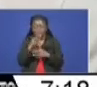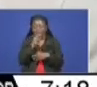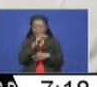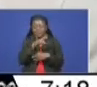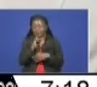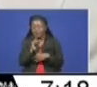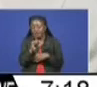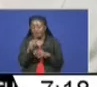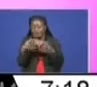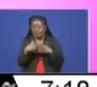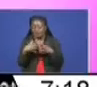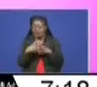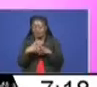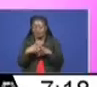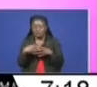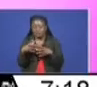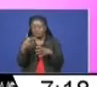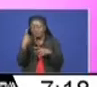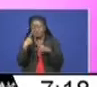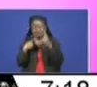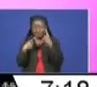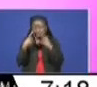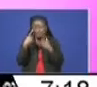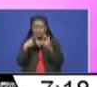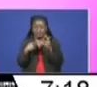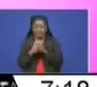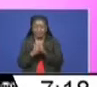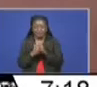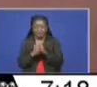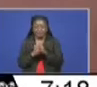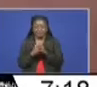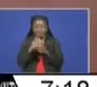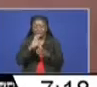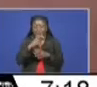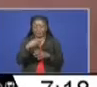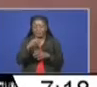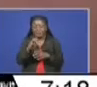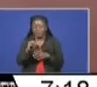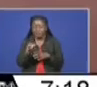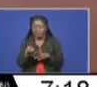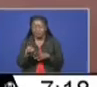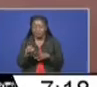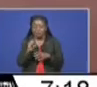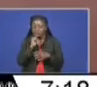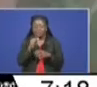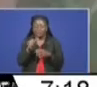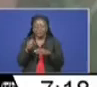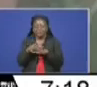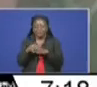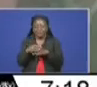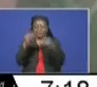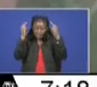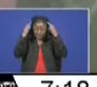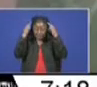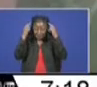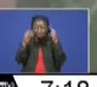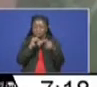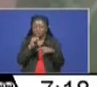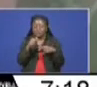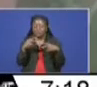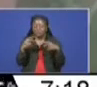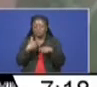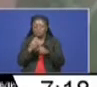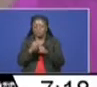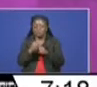machine, I started to cry. Johnson's chemotherapy was not invasive, and she kept her hair and did not have symptoms like diarrhea and nausea.